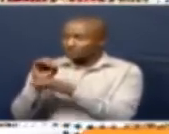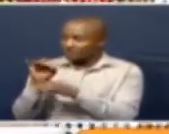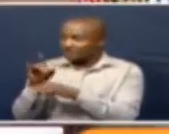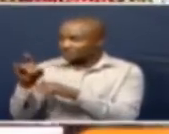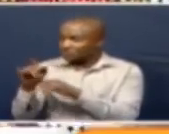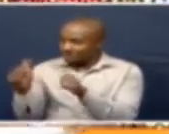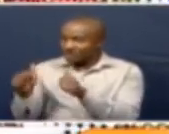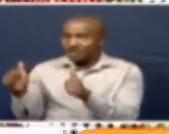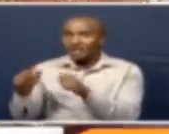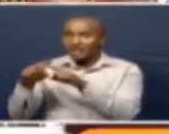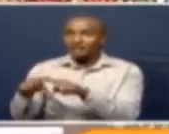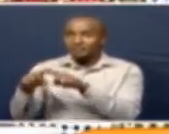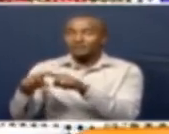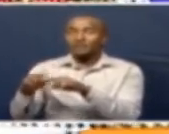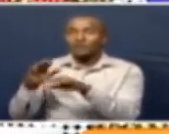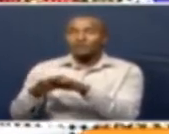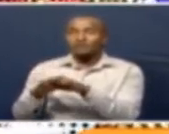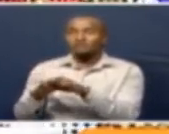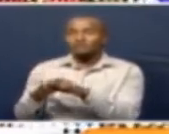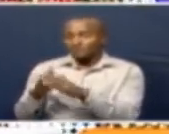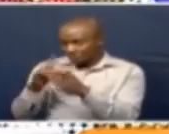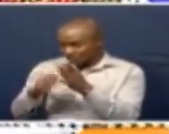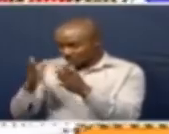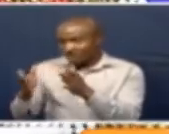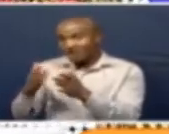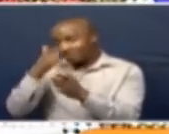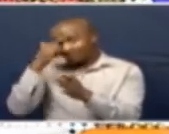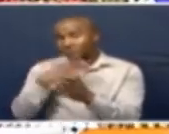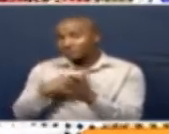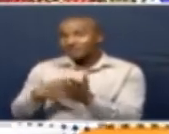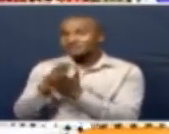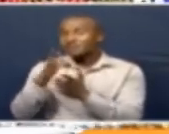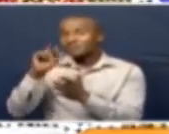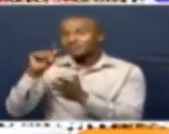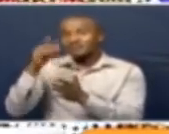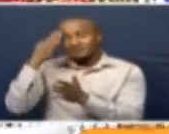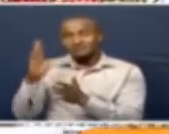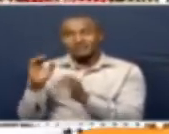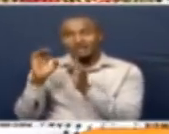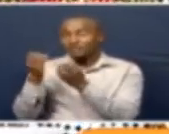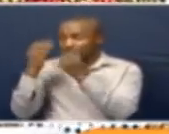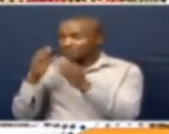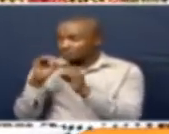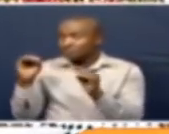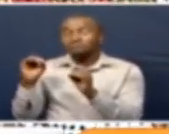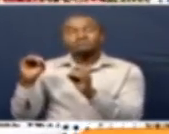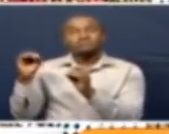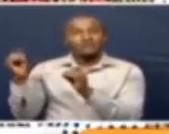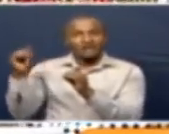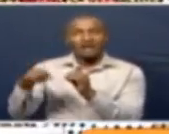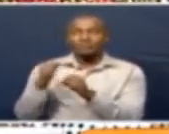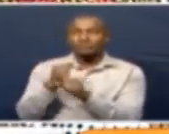appropriately, depending on the rates that are actually in the market, because models are not aware of these rates. So if you don't have the information, you can come for us, and we do it for